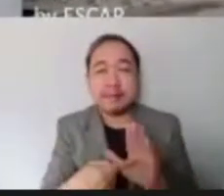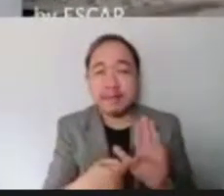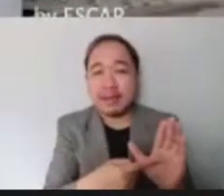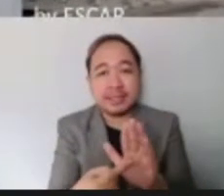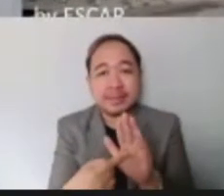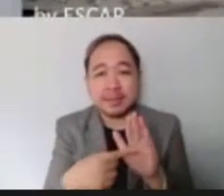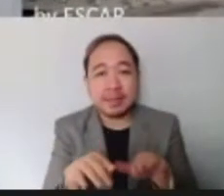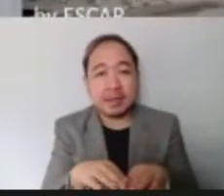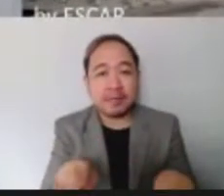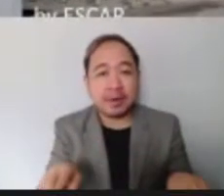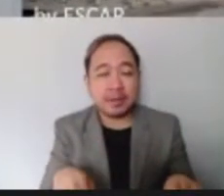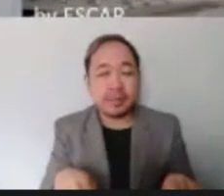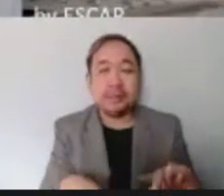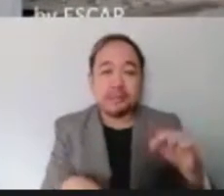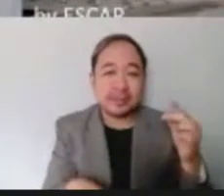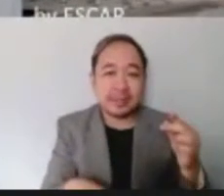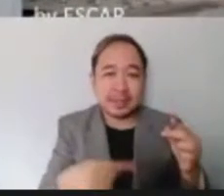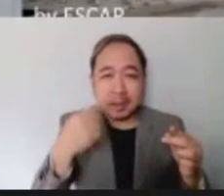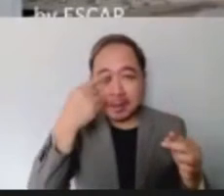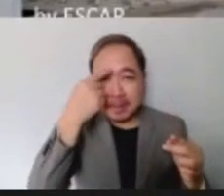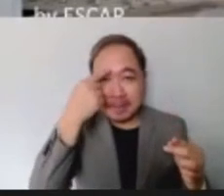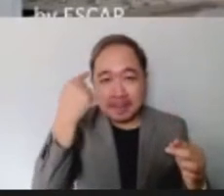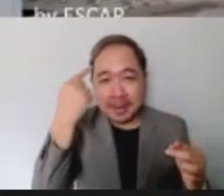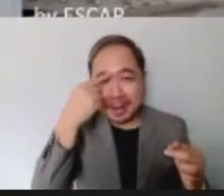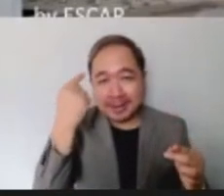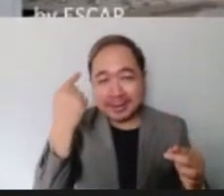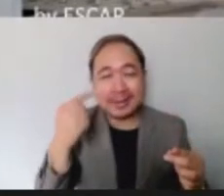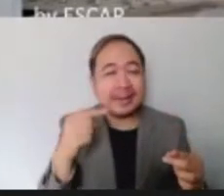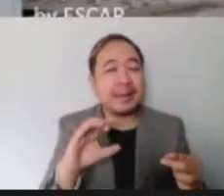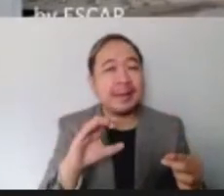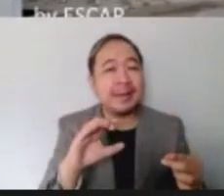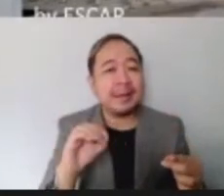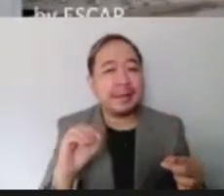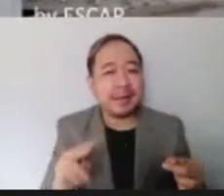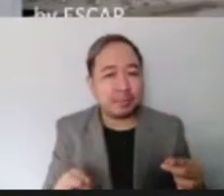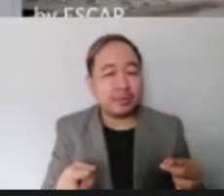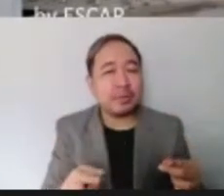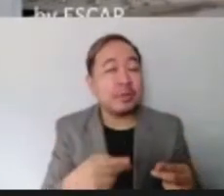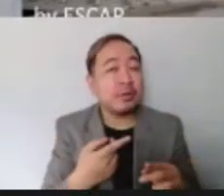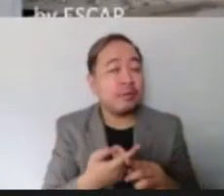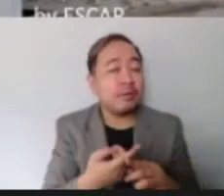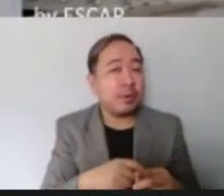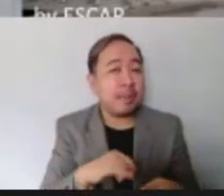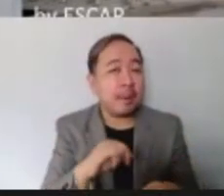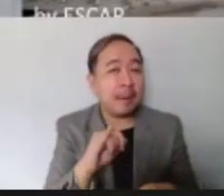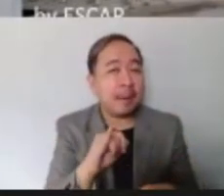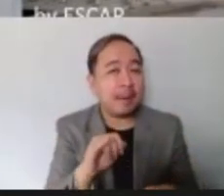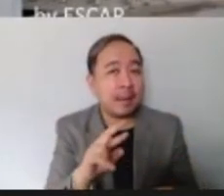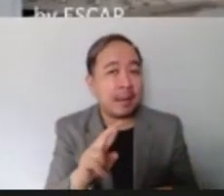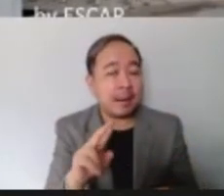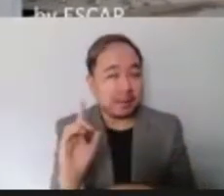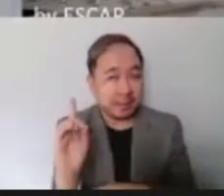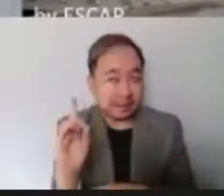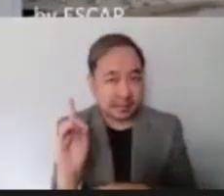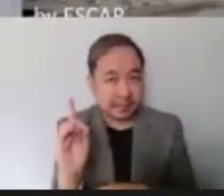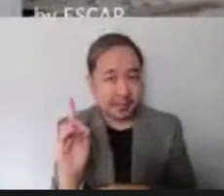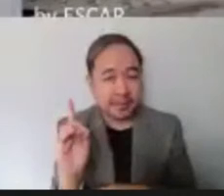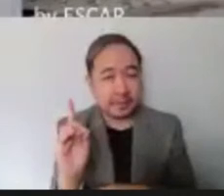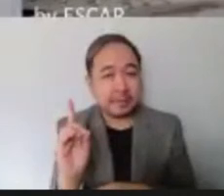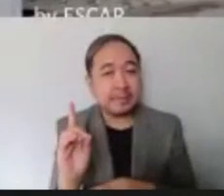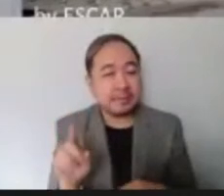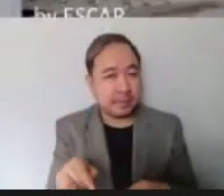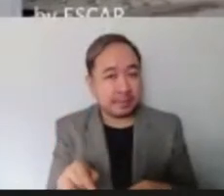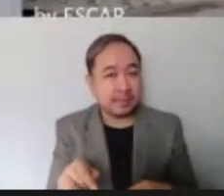what is black carbon by French national Research Institute for sustained development also the resource